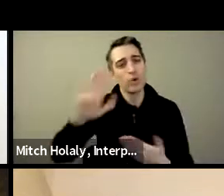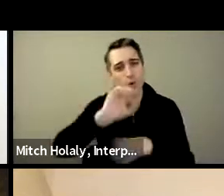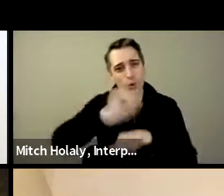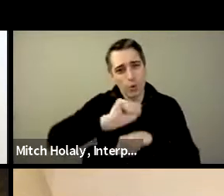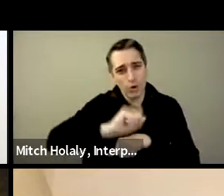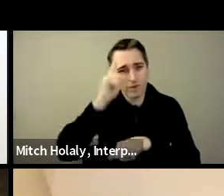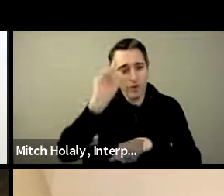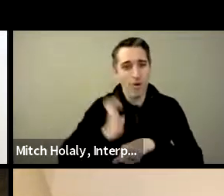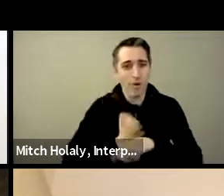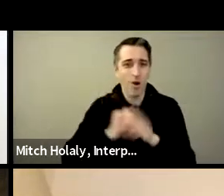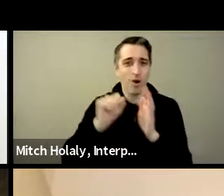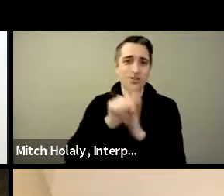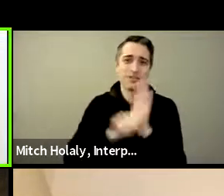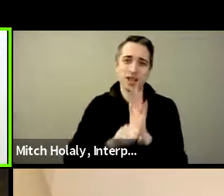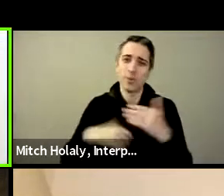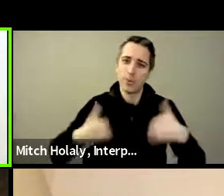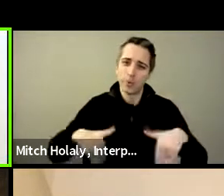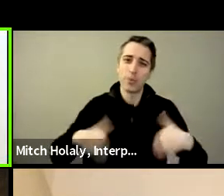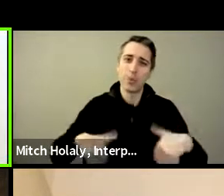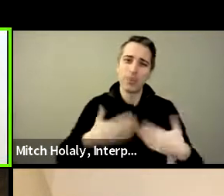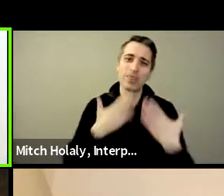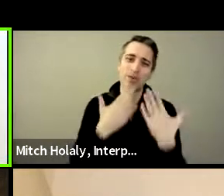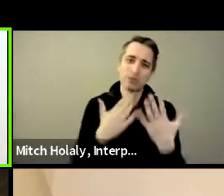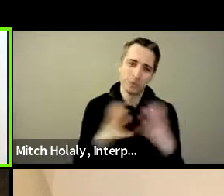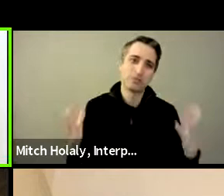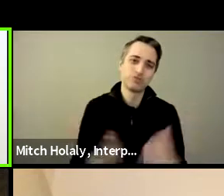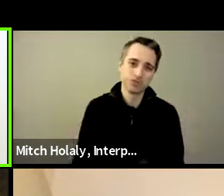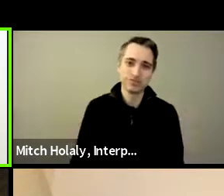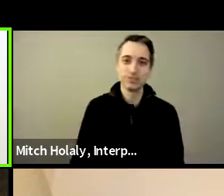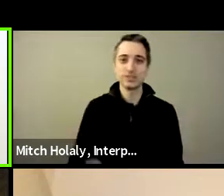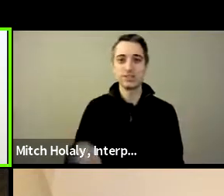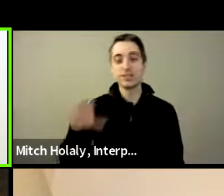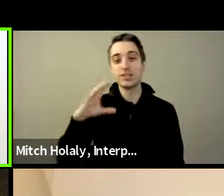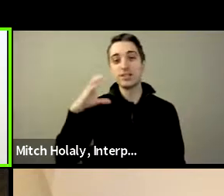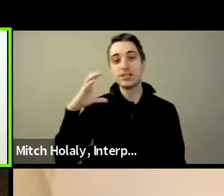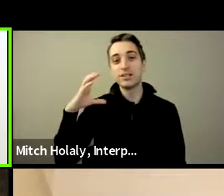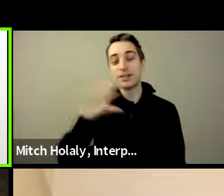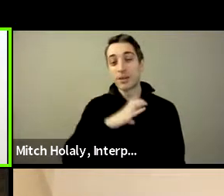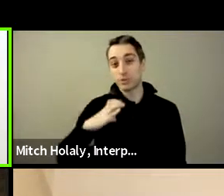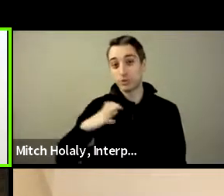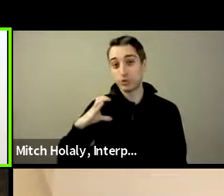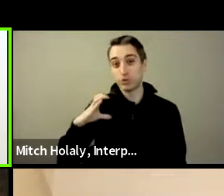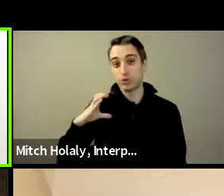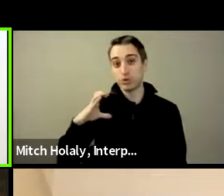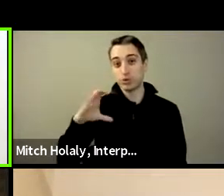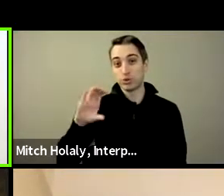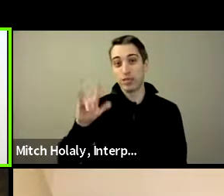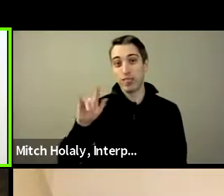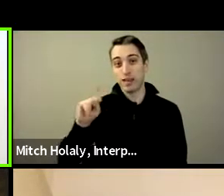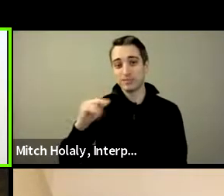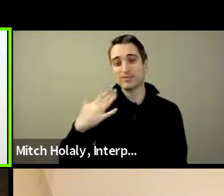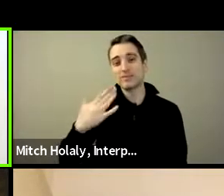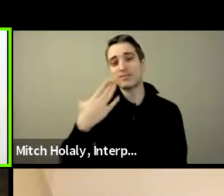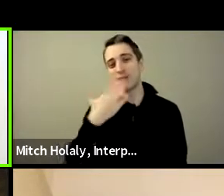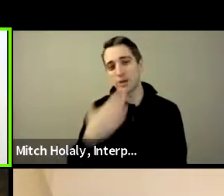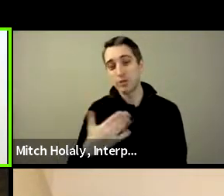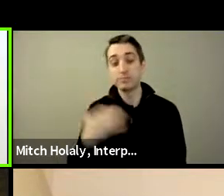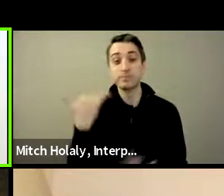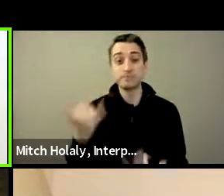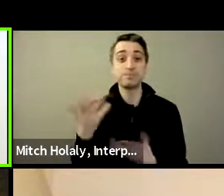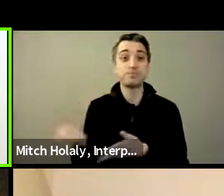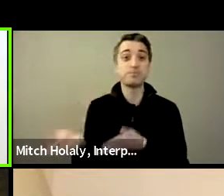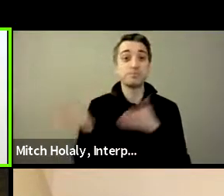Much needed work. Thank you. Thank you so much. Thank you for being with us this evening. Thank you. Next, we're going to hear from the Asian